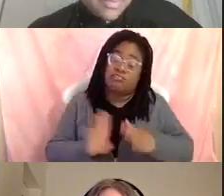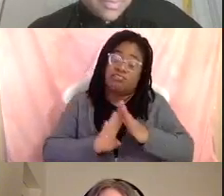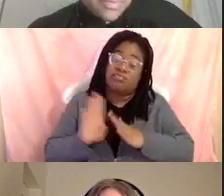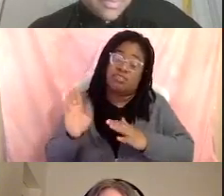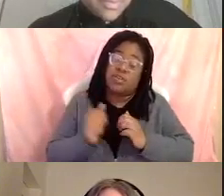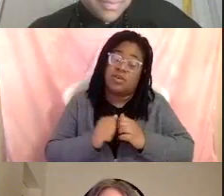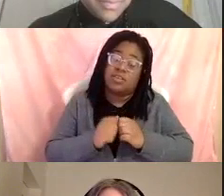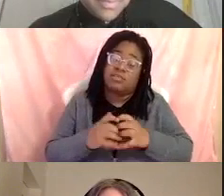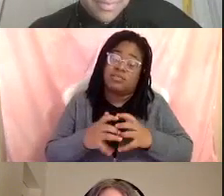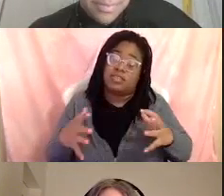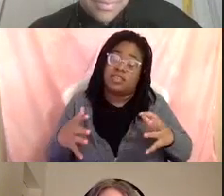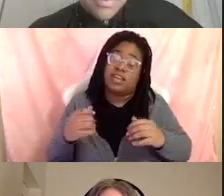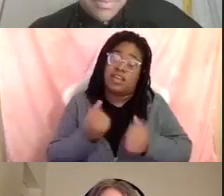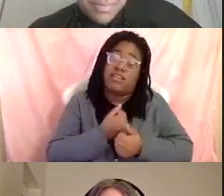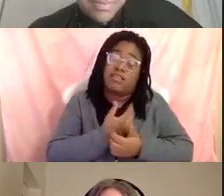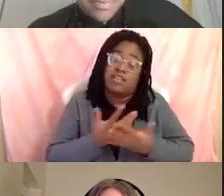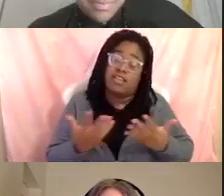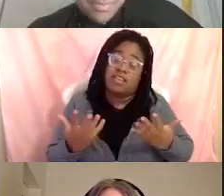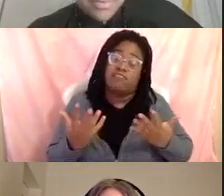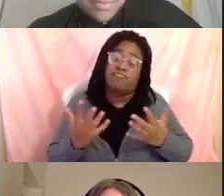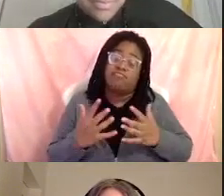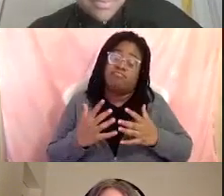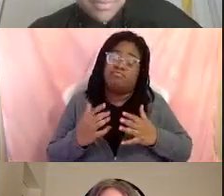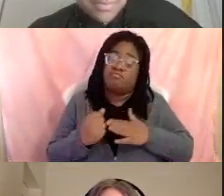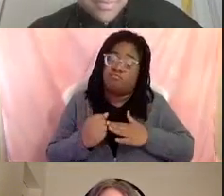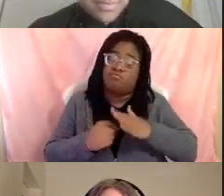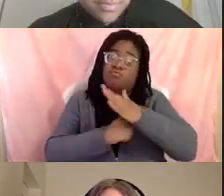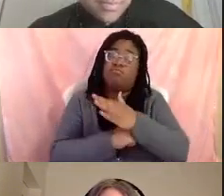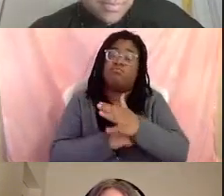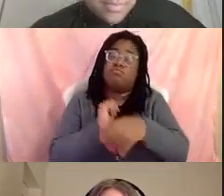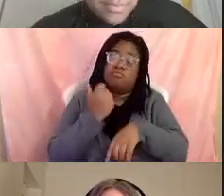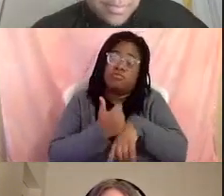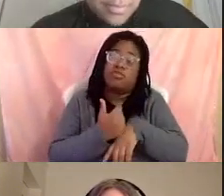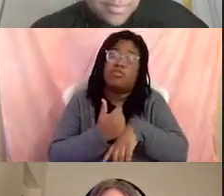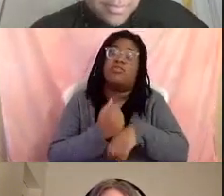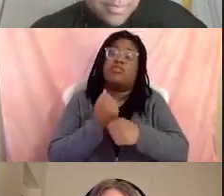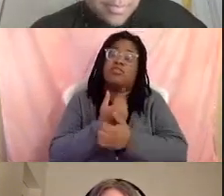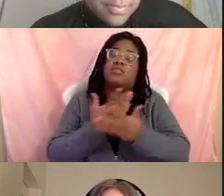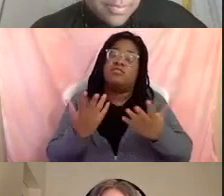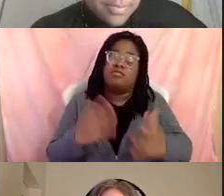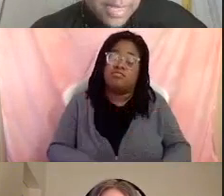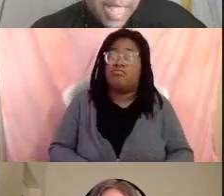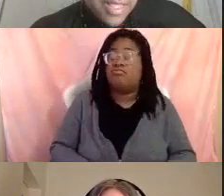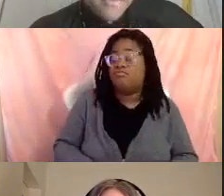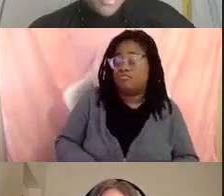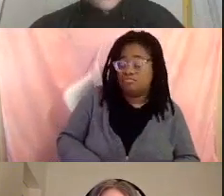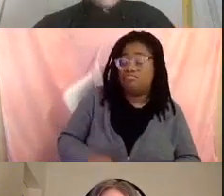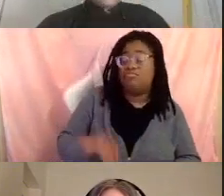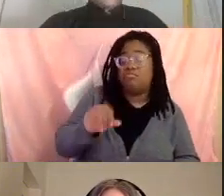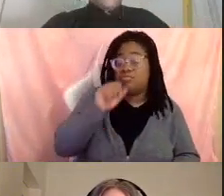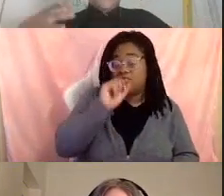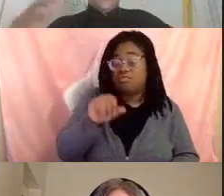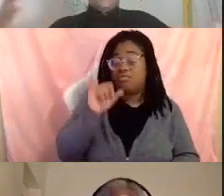expansiveness, everything a construct, everything is. Everything. I love